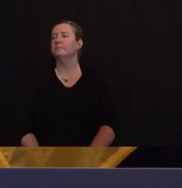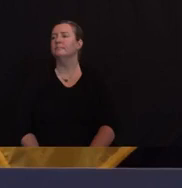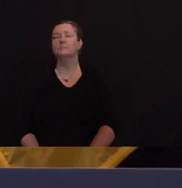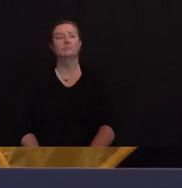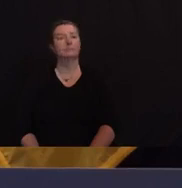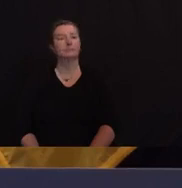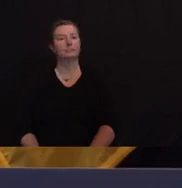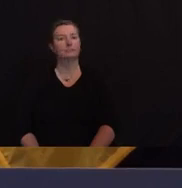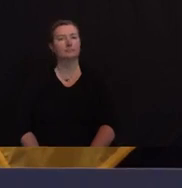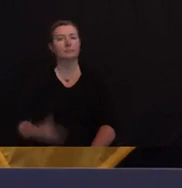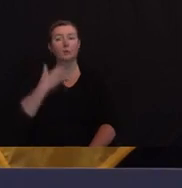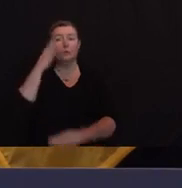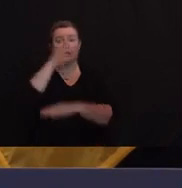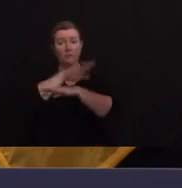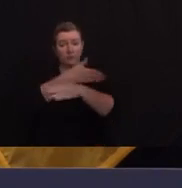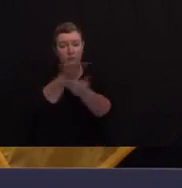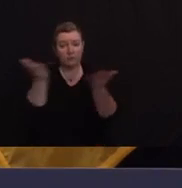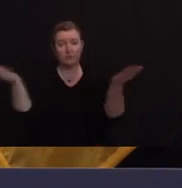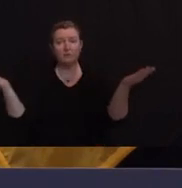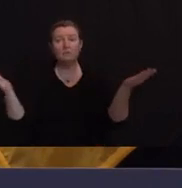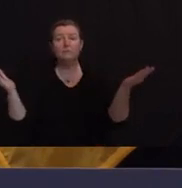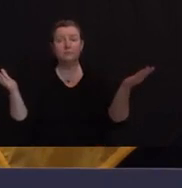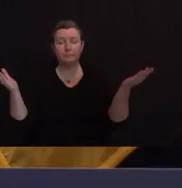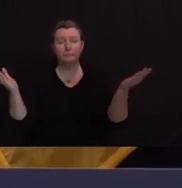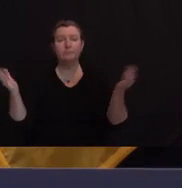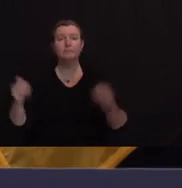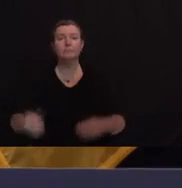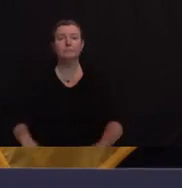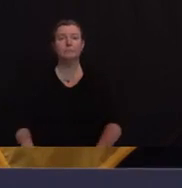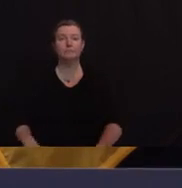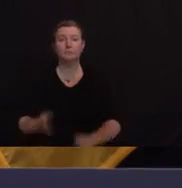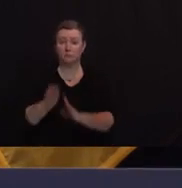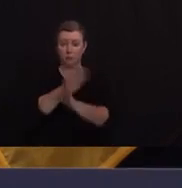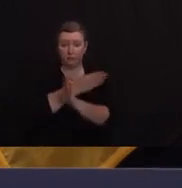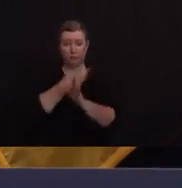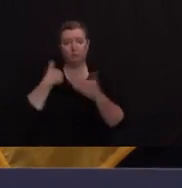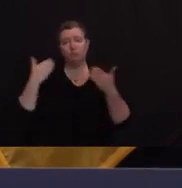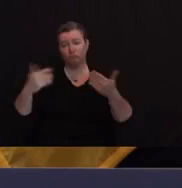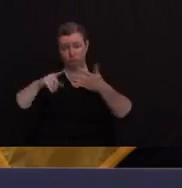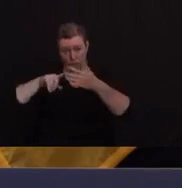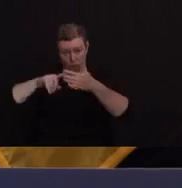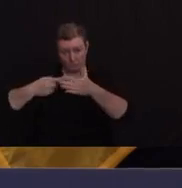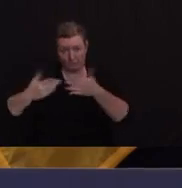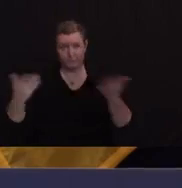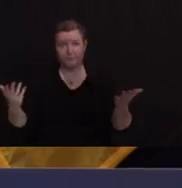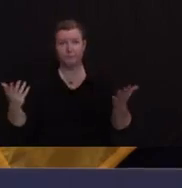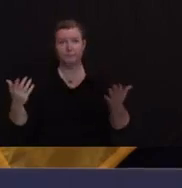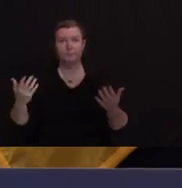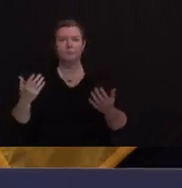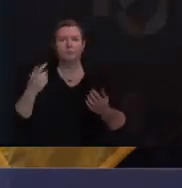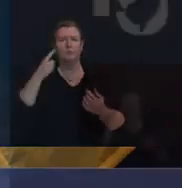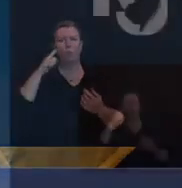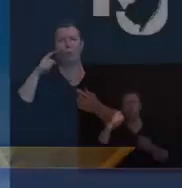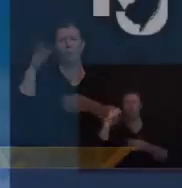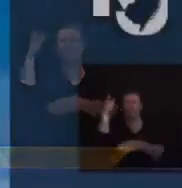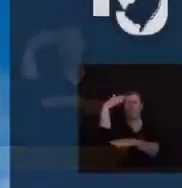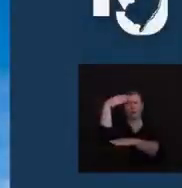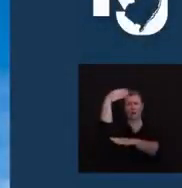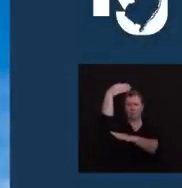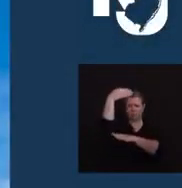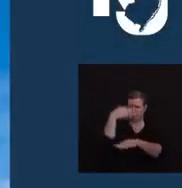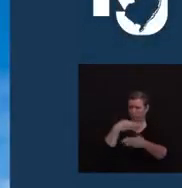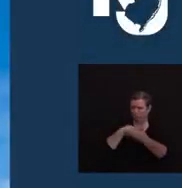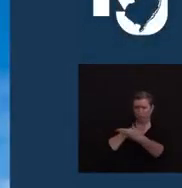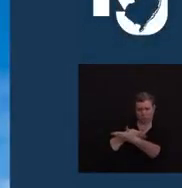Good afternoon. Before we begin, you may notice throughout your day that all flags across our state remain